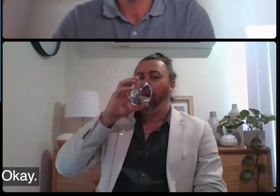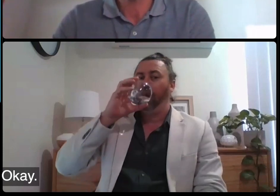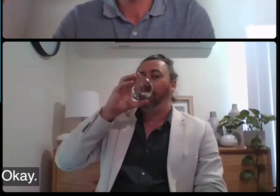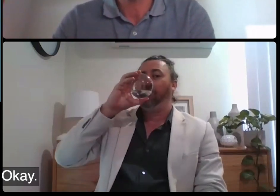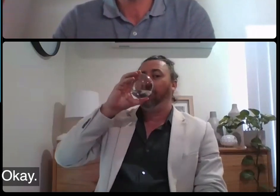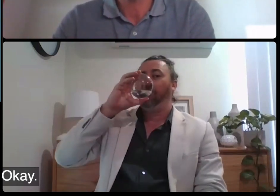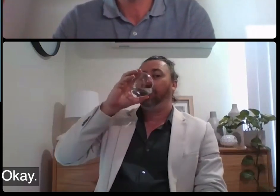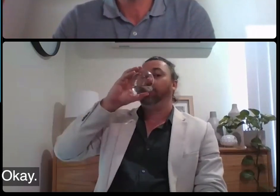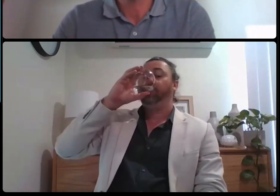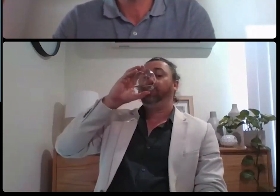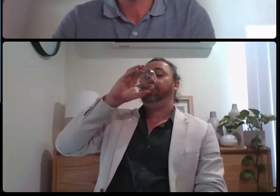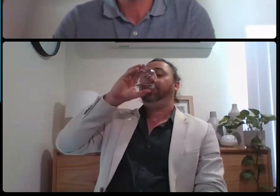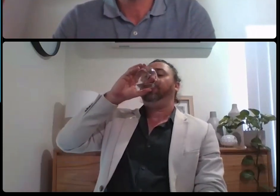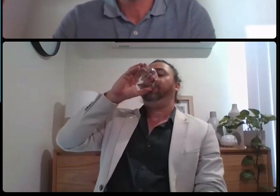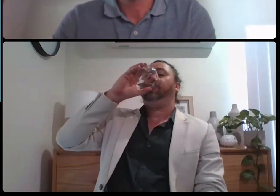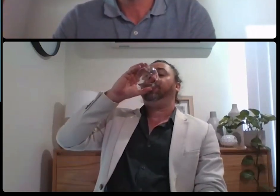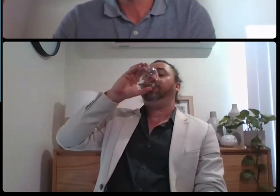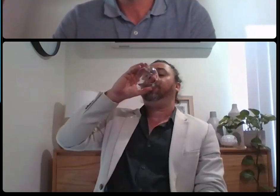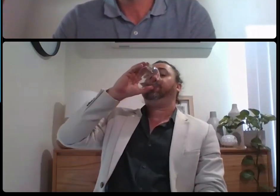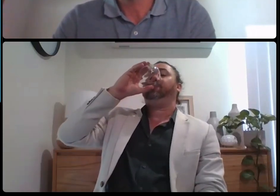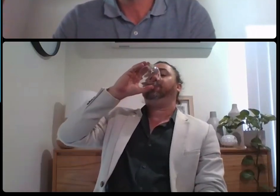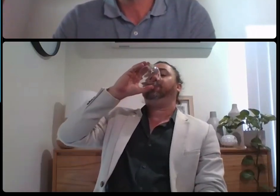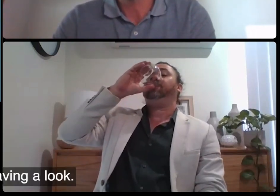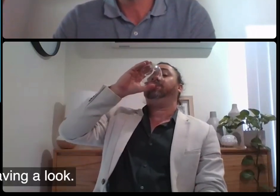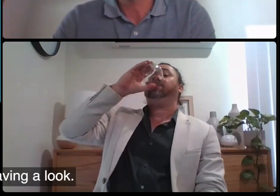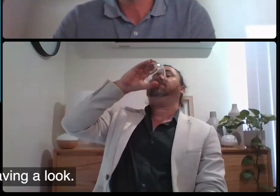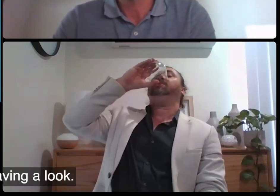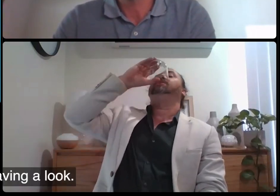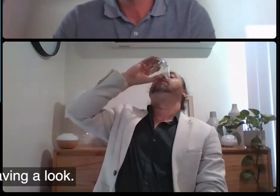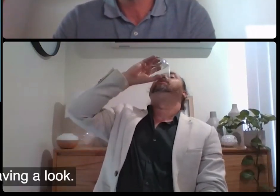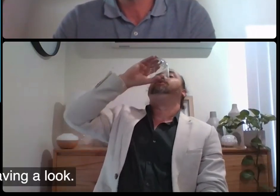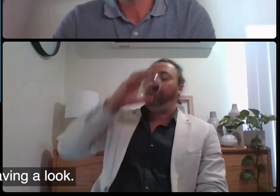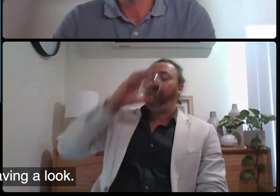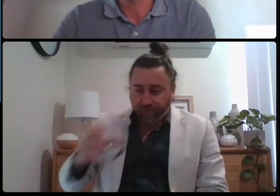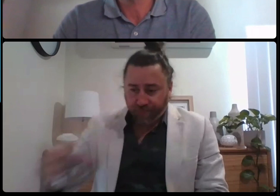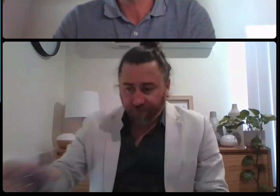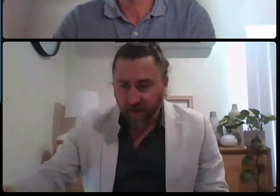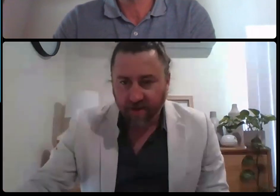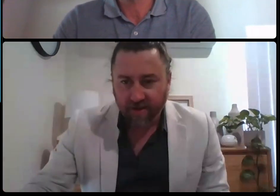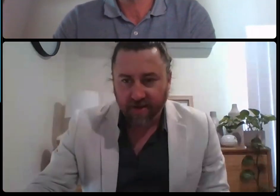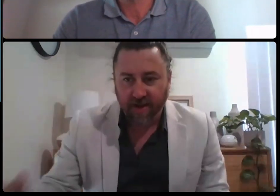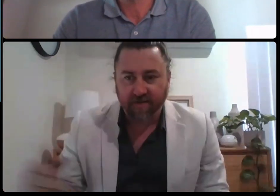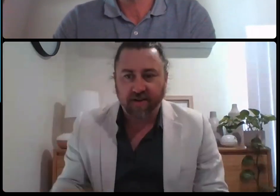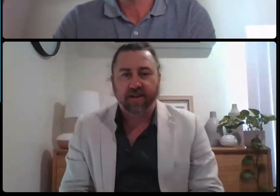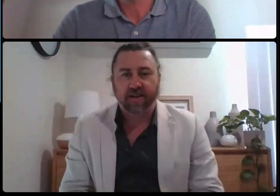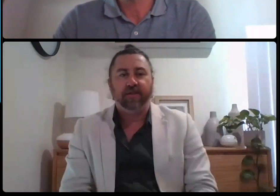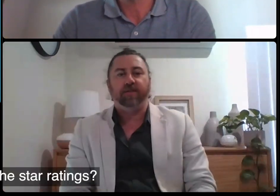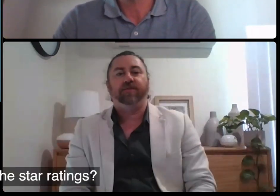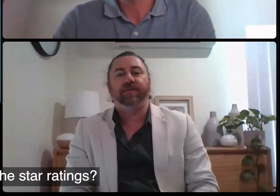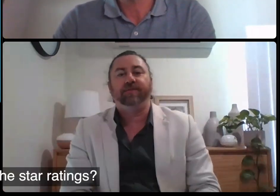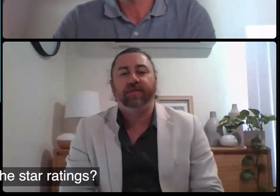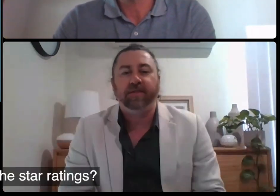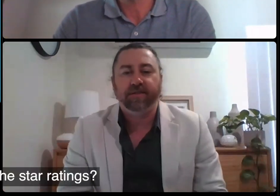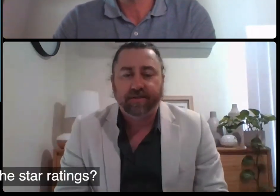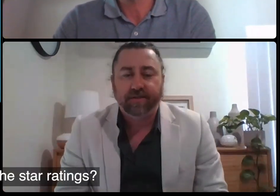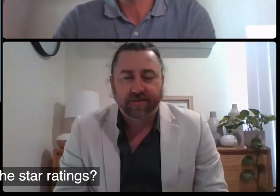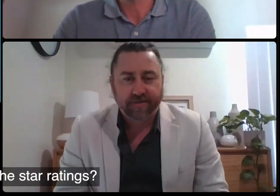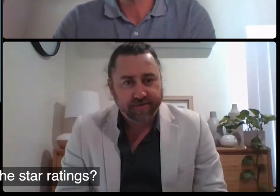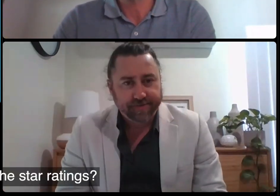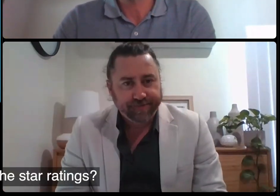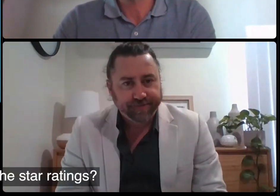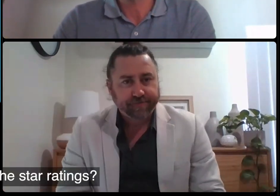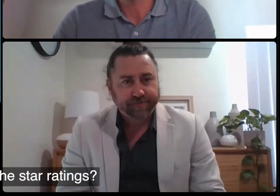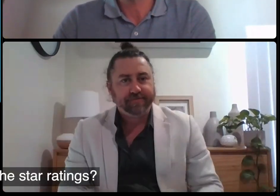Lovely. Okay. So I'm just having a look. Can I opt out